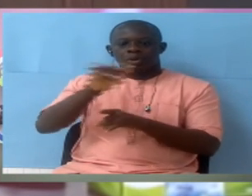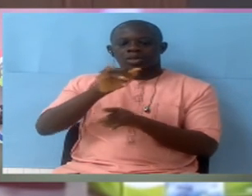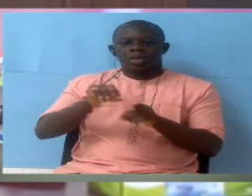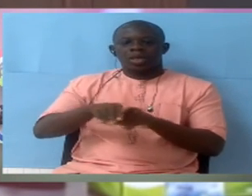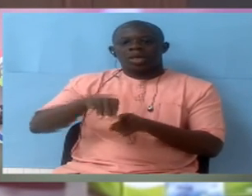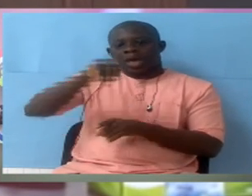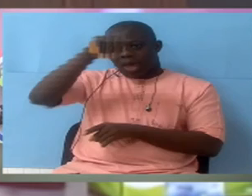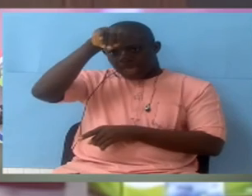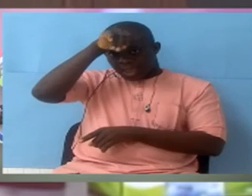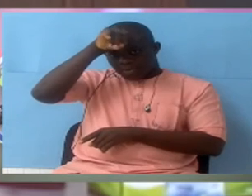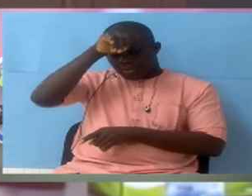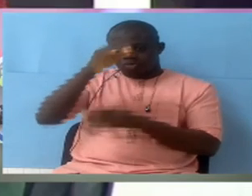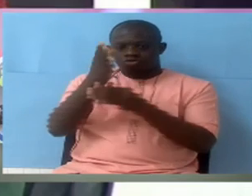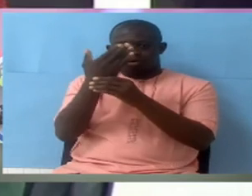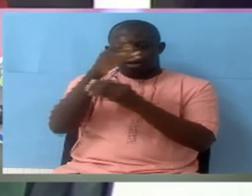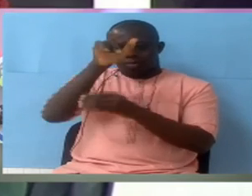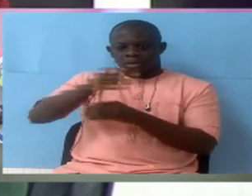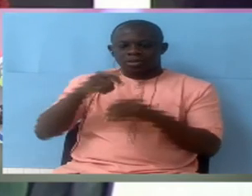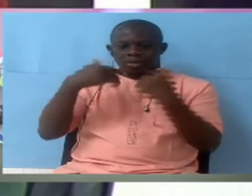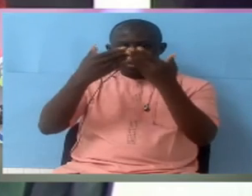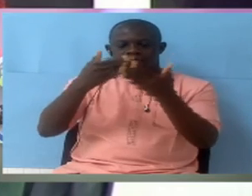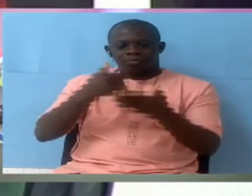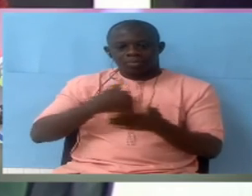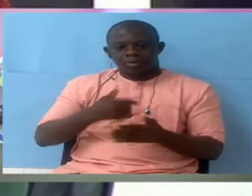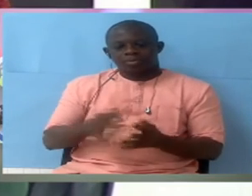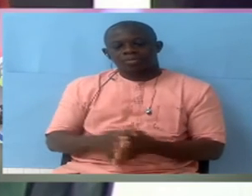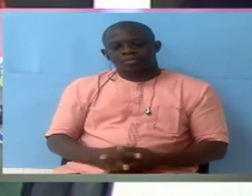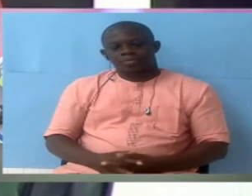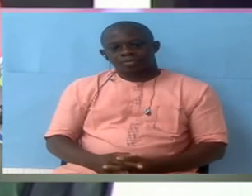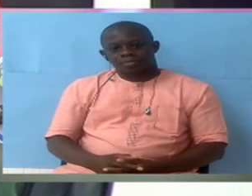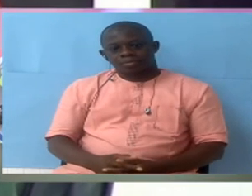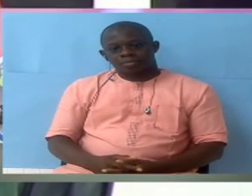me. Akayti doctor bi nga xamné docteur Egypt moma ko jox.